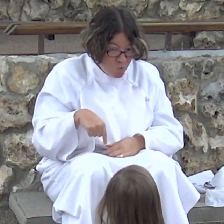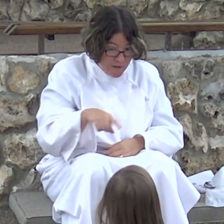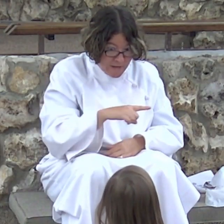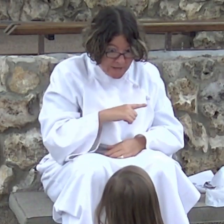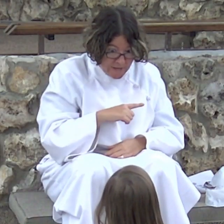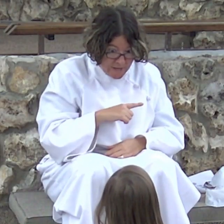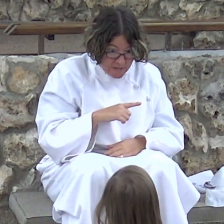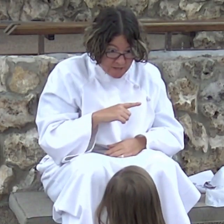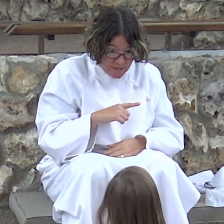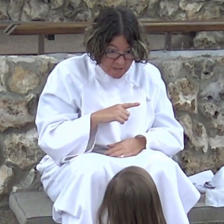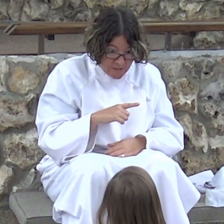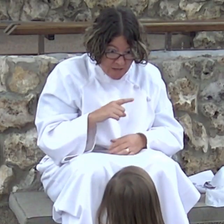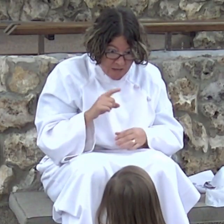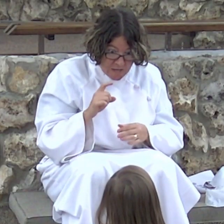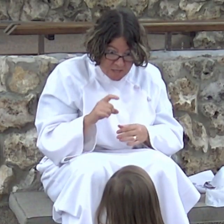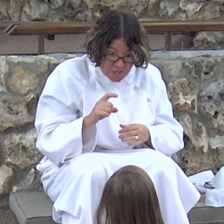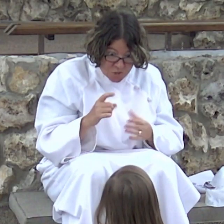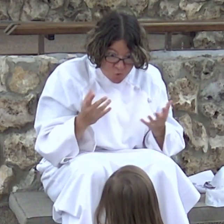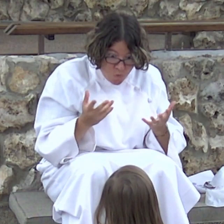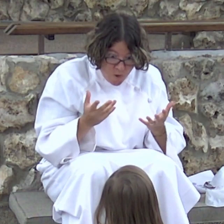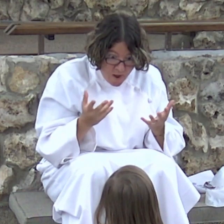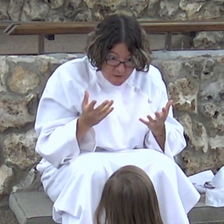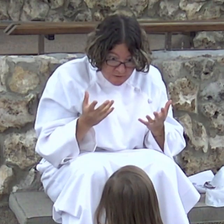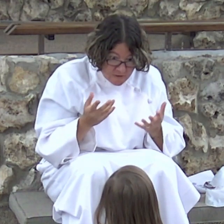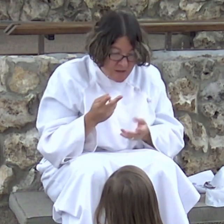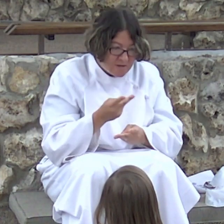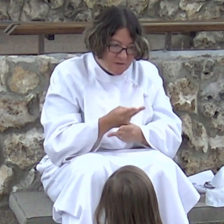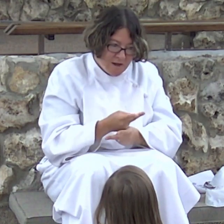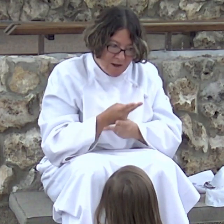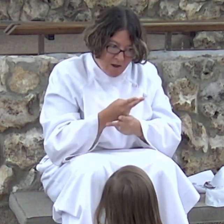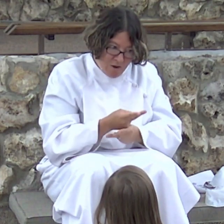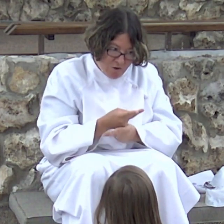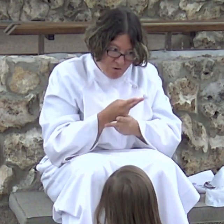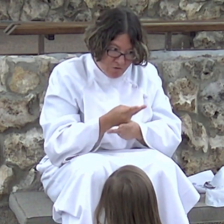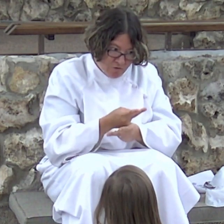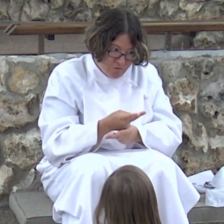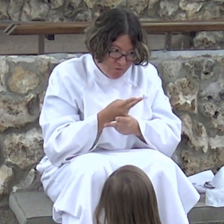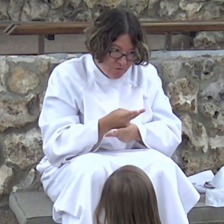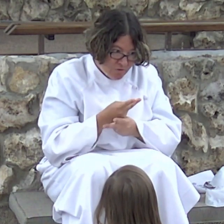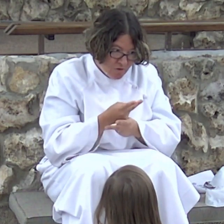So we need to what?